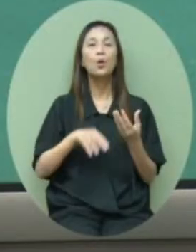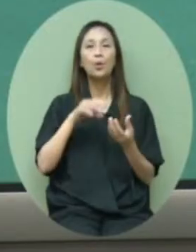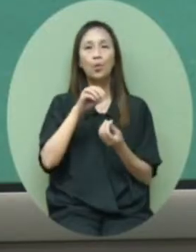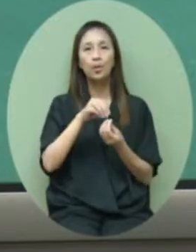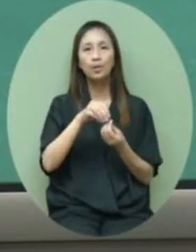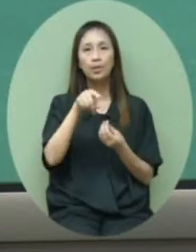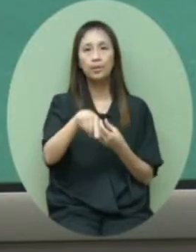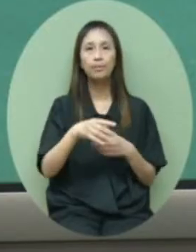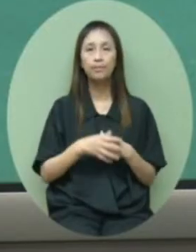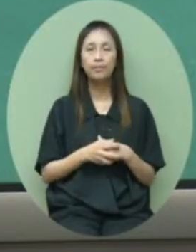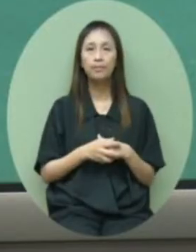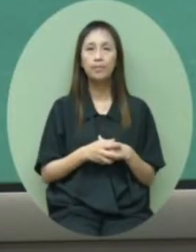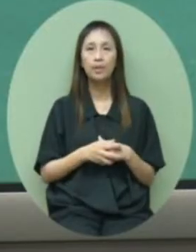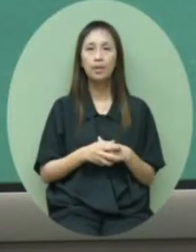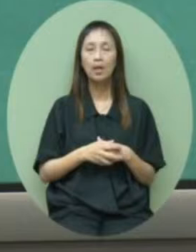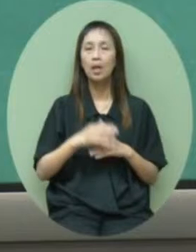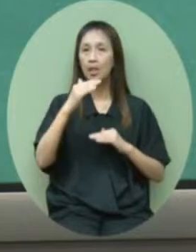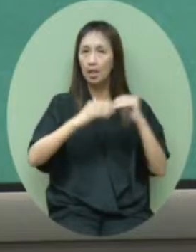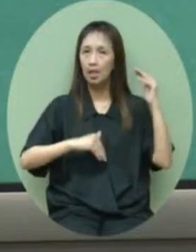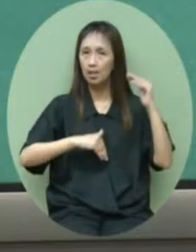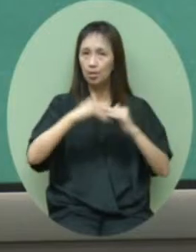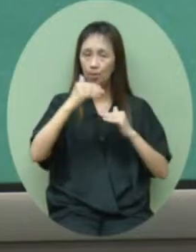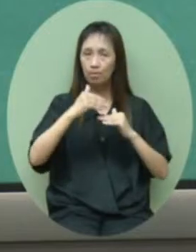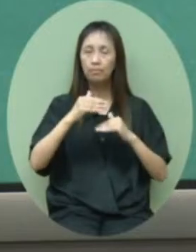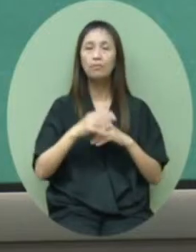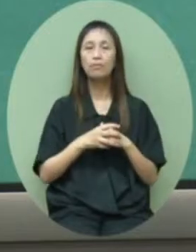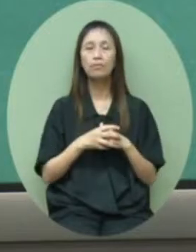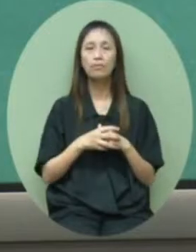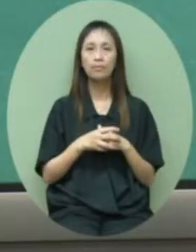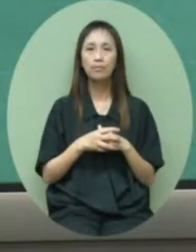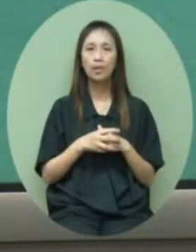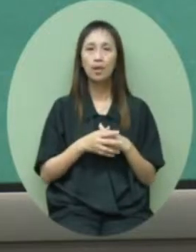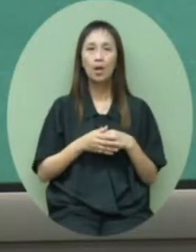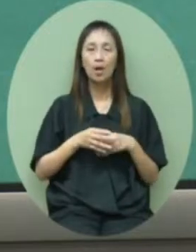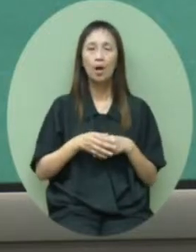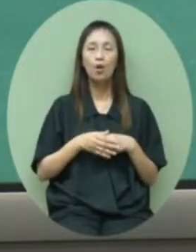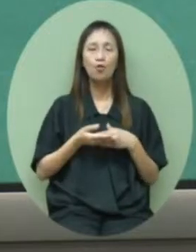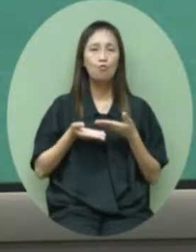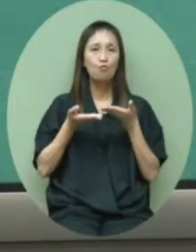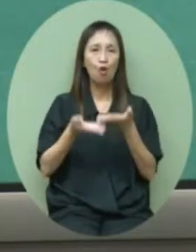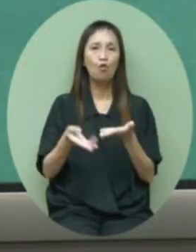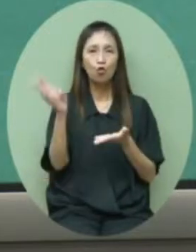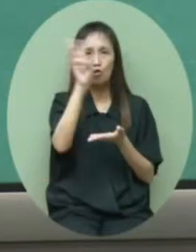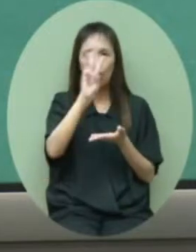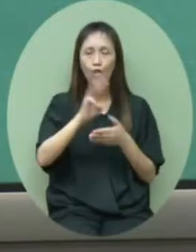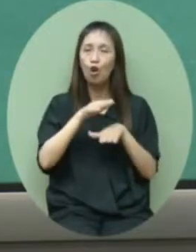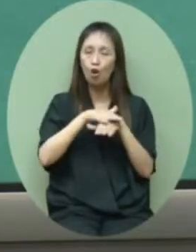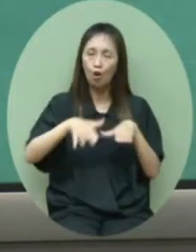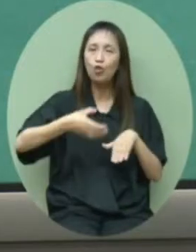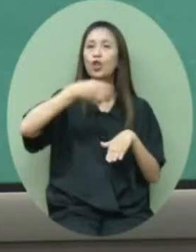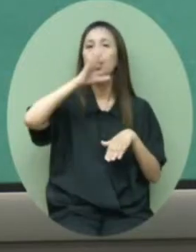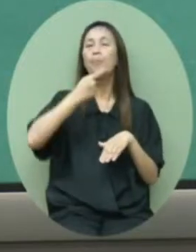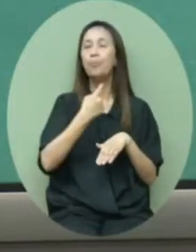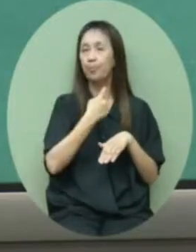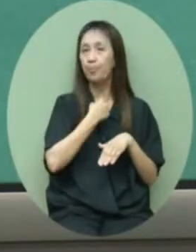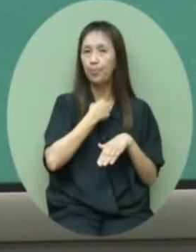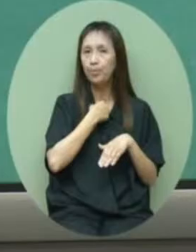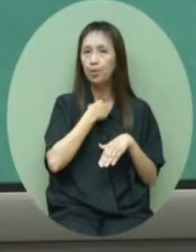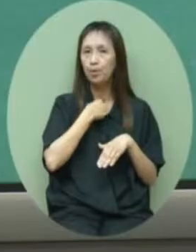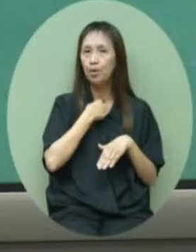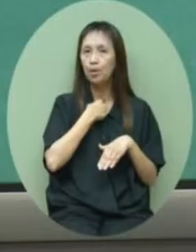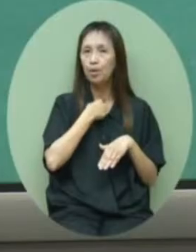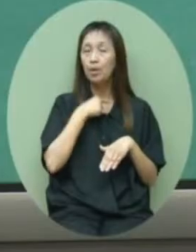safe. I think everybody in handling this matter knows that we should, at the